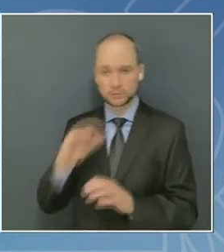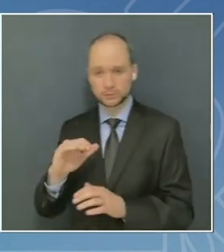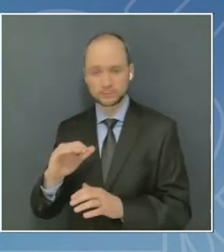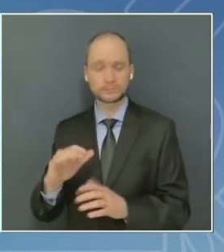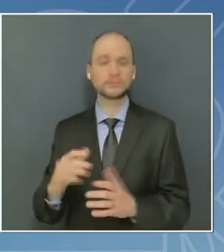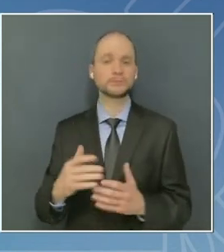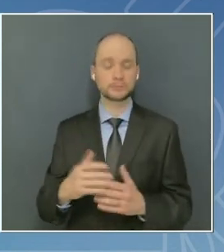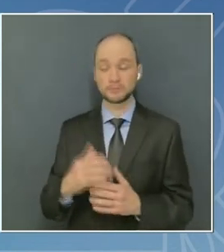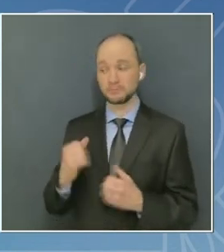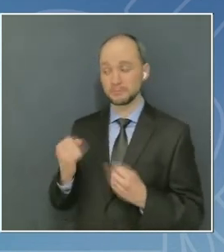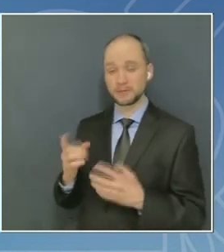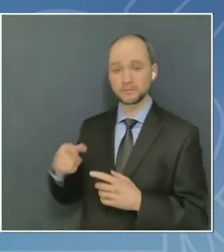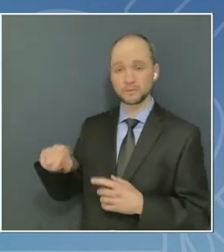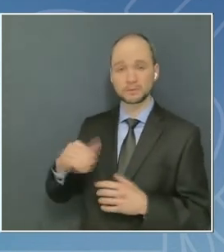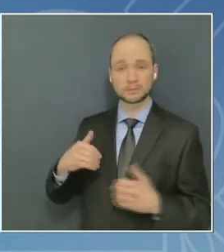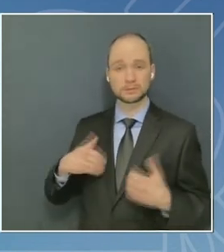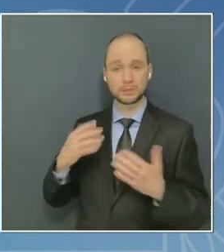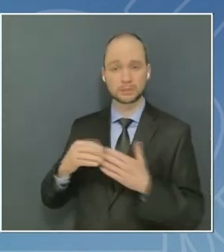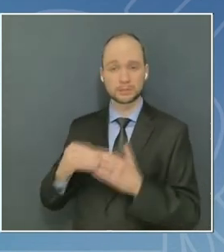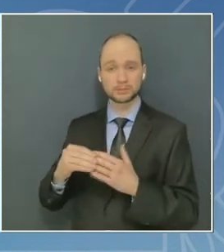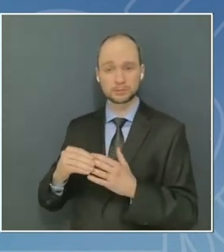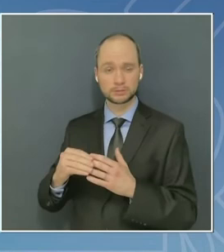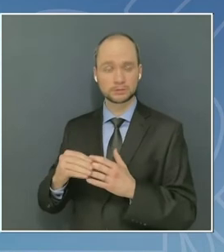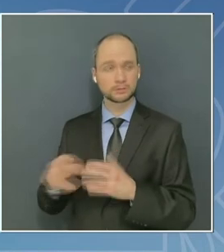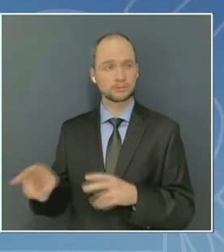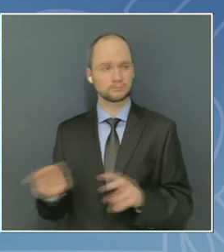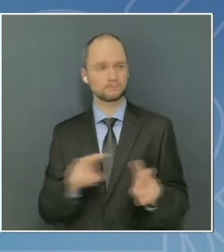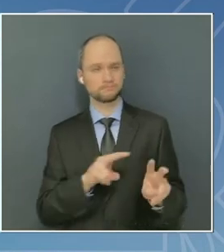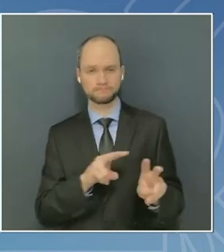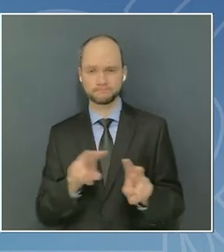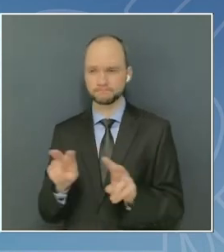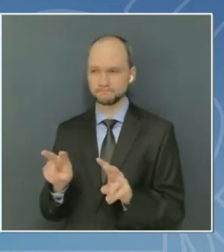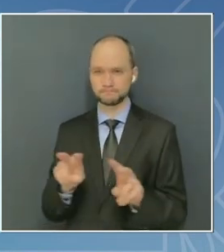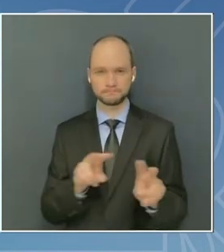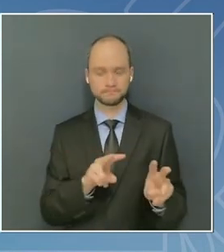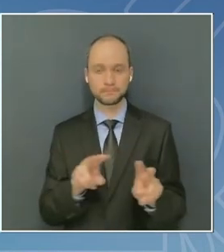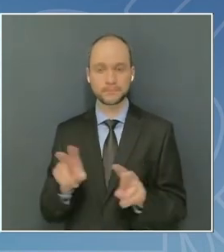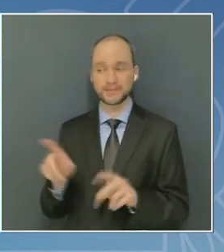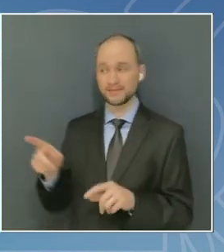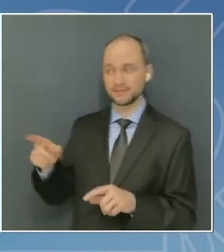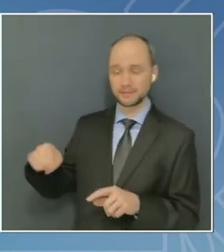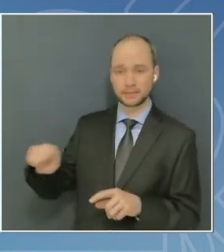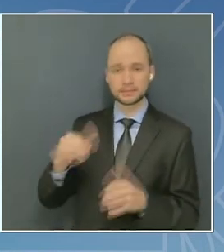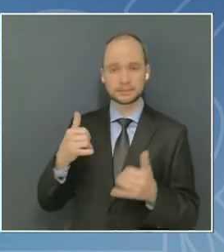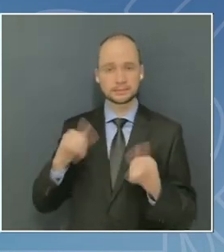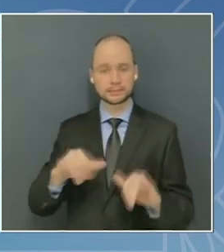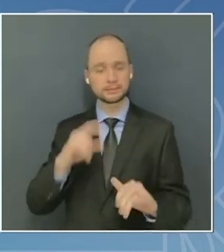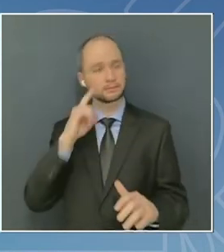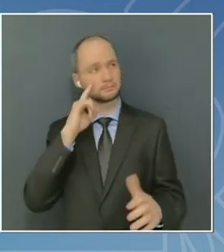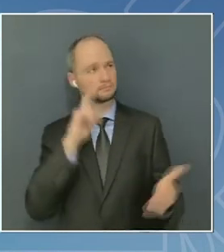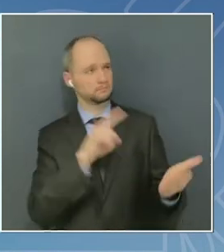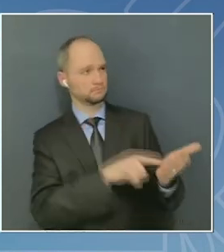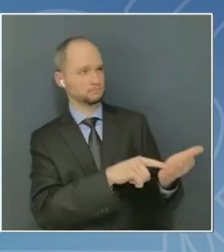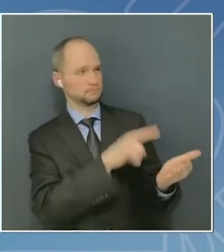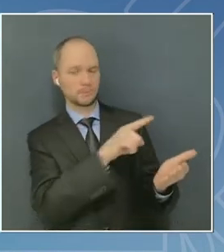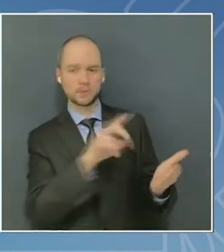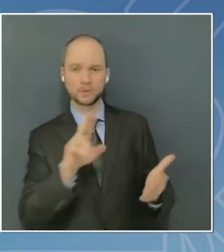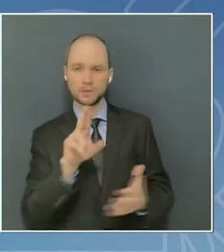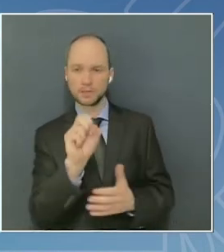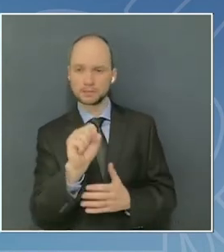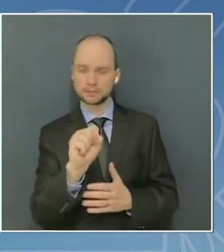leaders are following. They still see the United States as an engine of economic